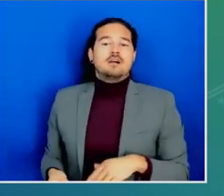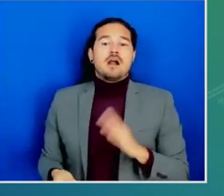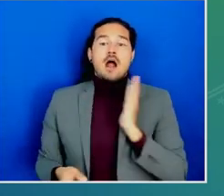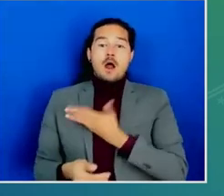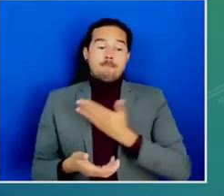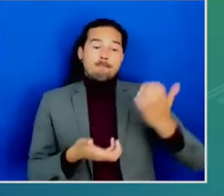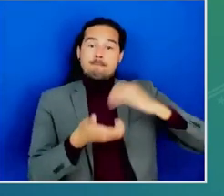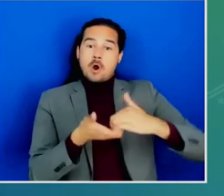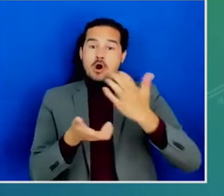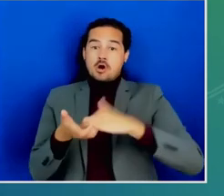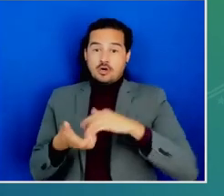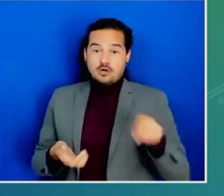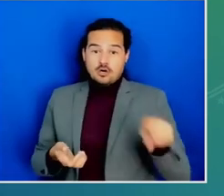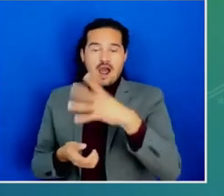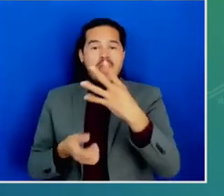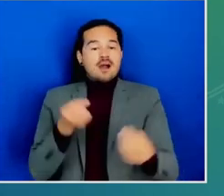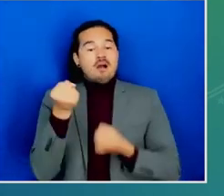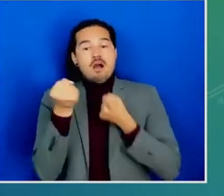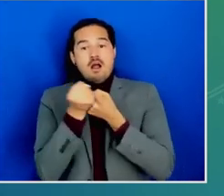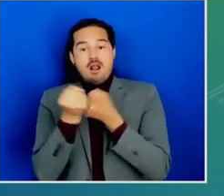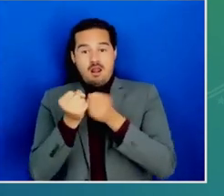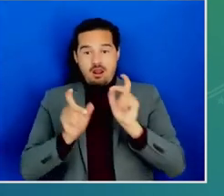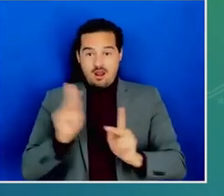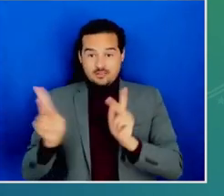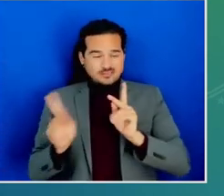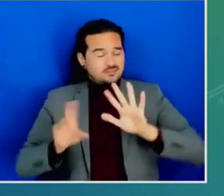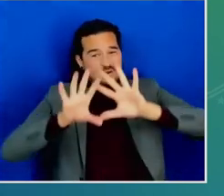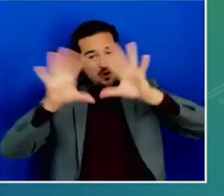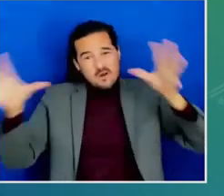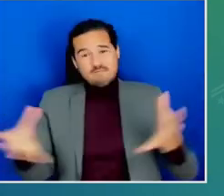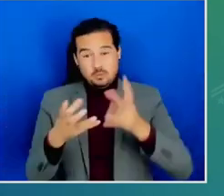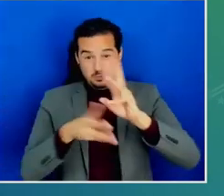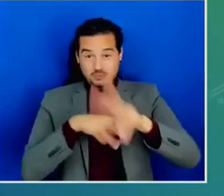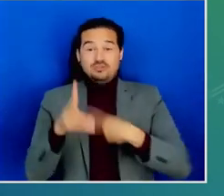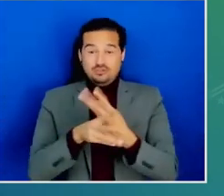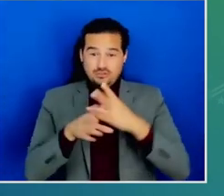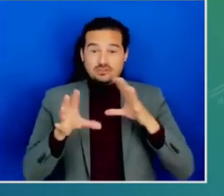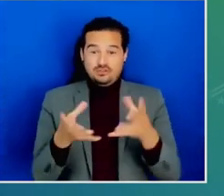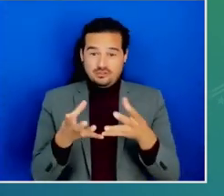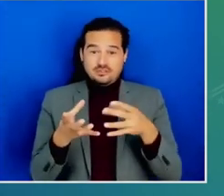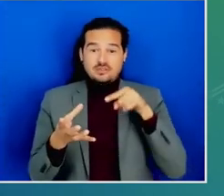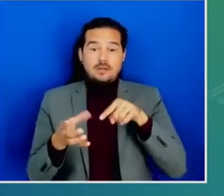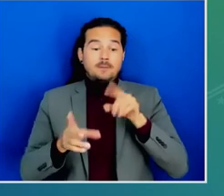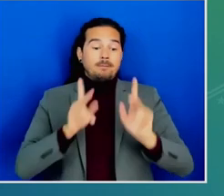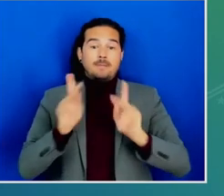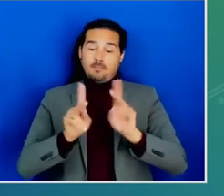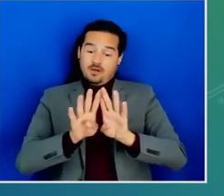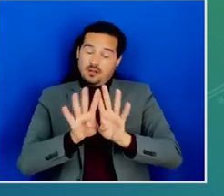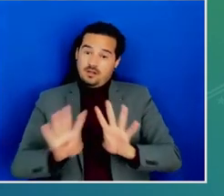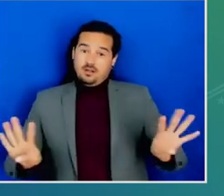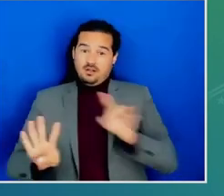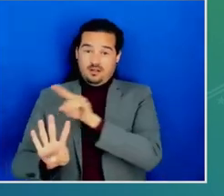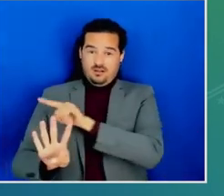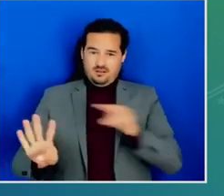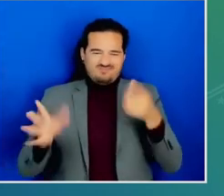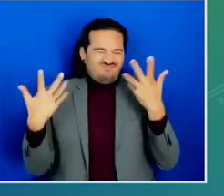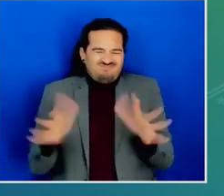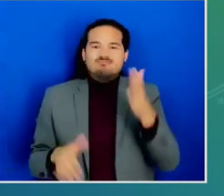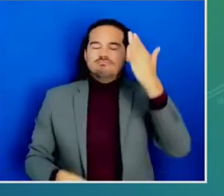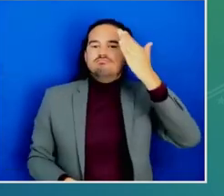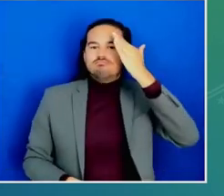world. And they are compassionate leaders who understand that ultimately addressing